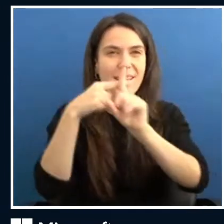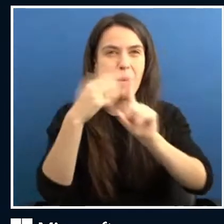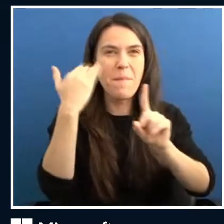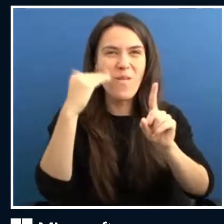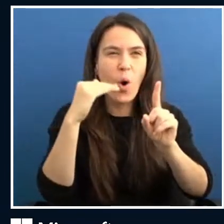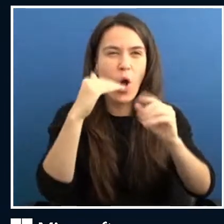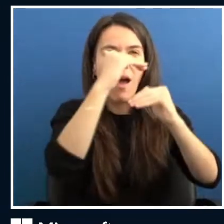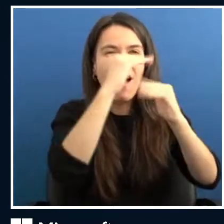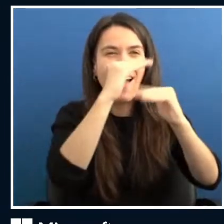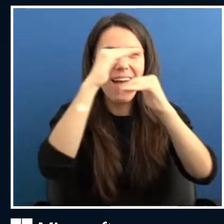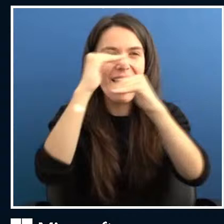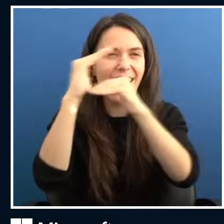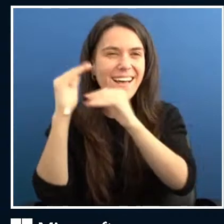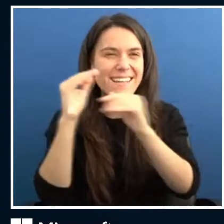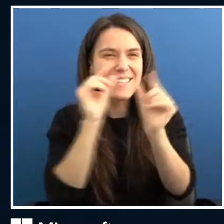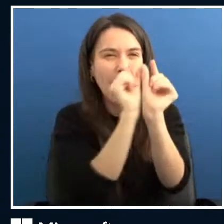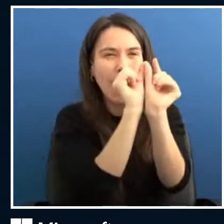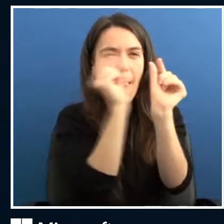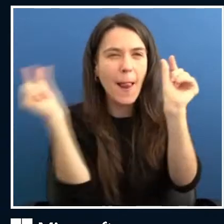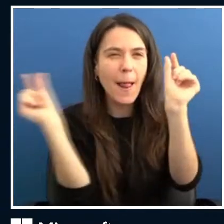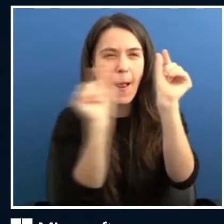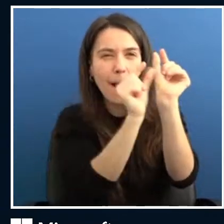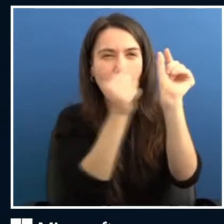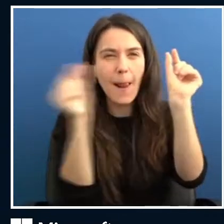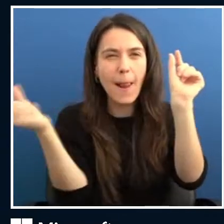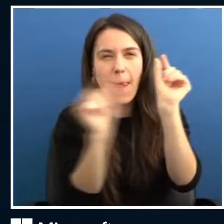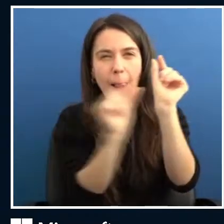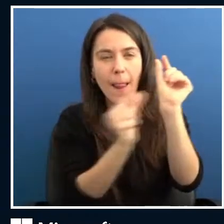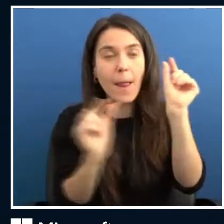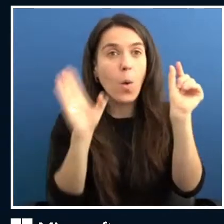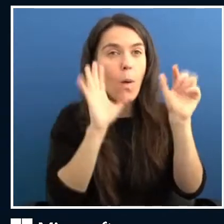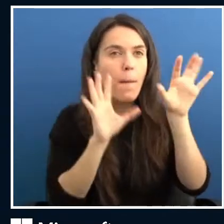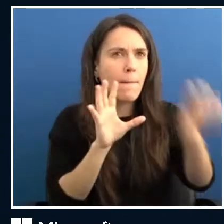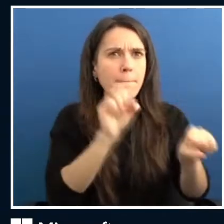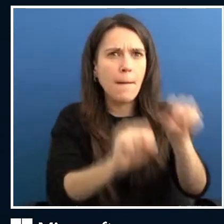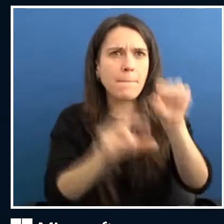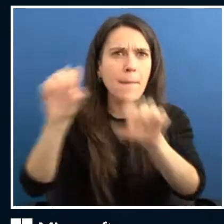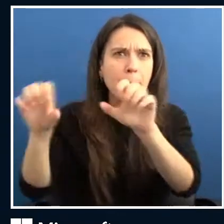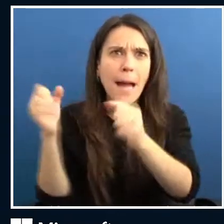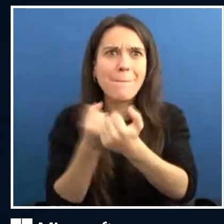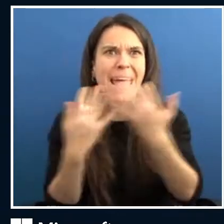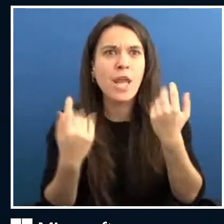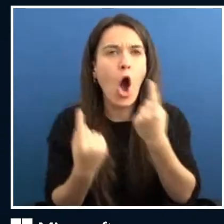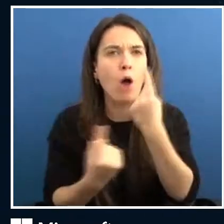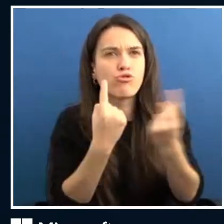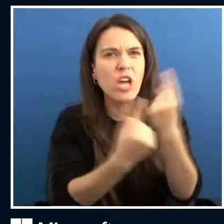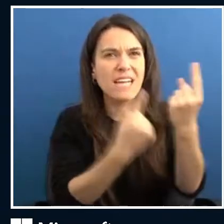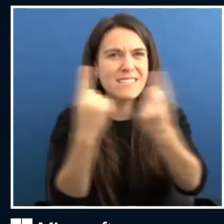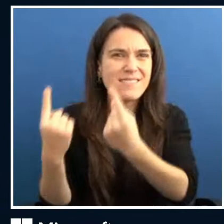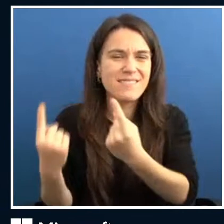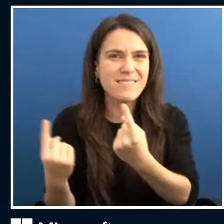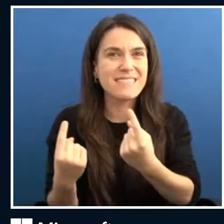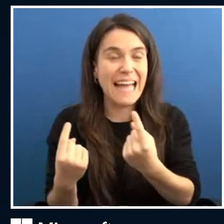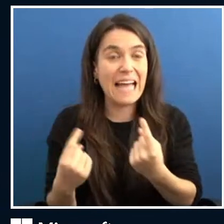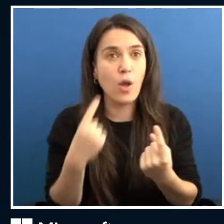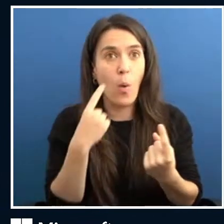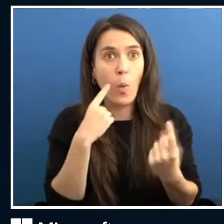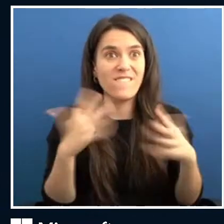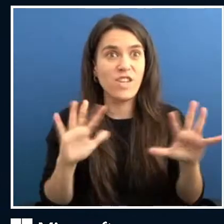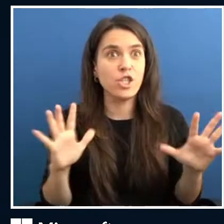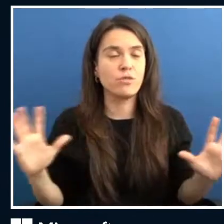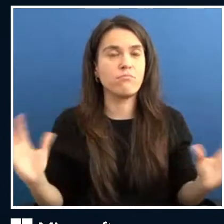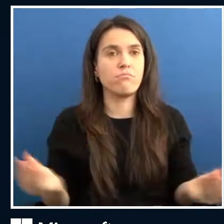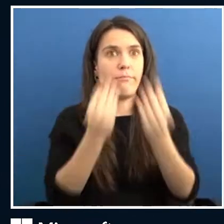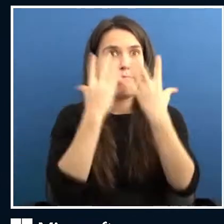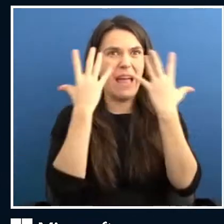classify as many objects as possible from that image. So we basically end up with a huge number